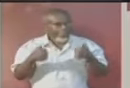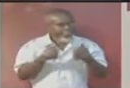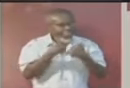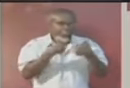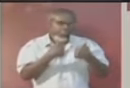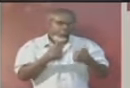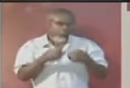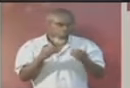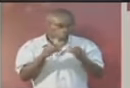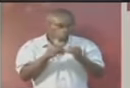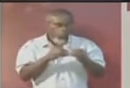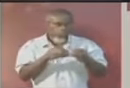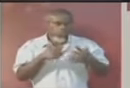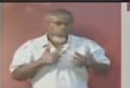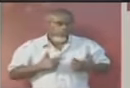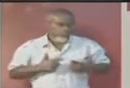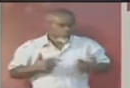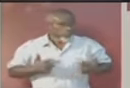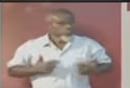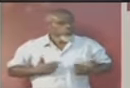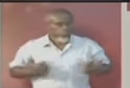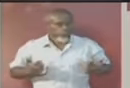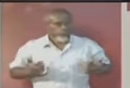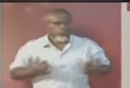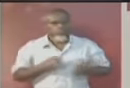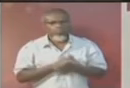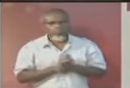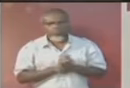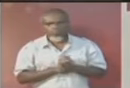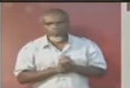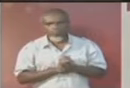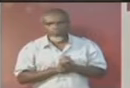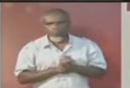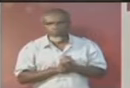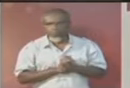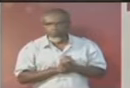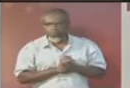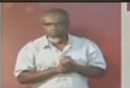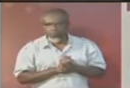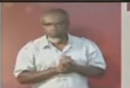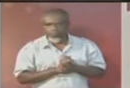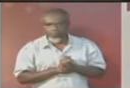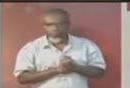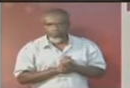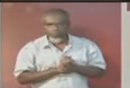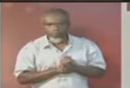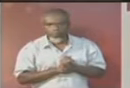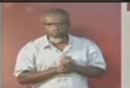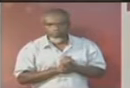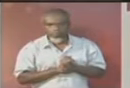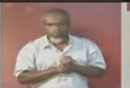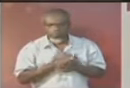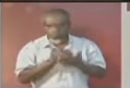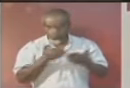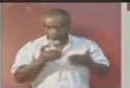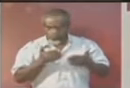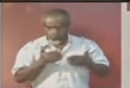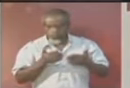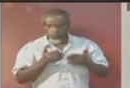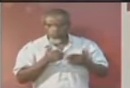Regional Health Authority in particular, being the hub in the beginning for COVID-19, created a COVID